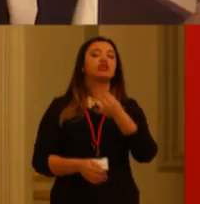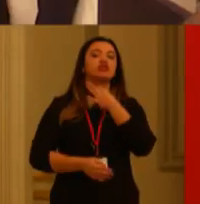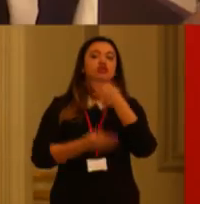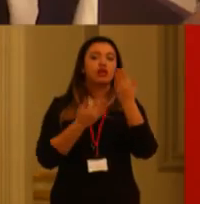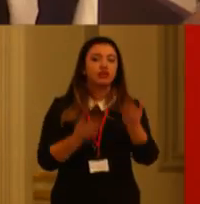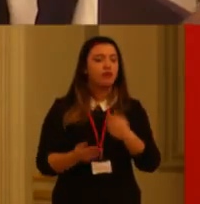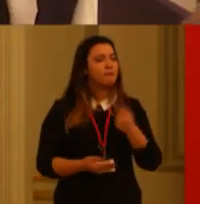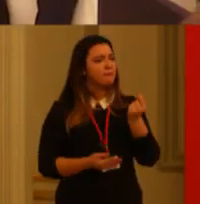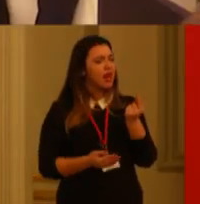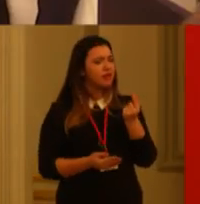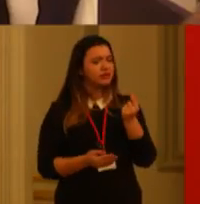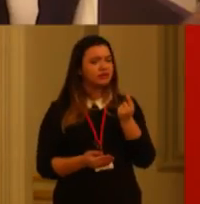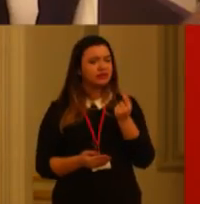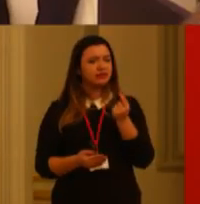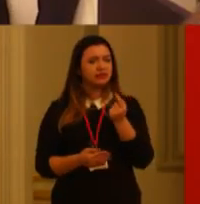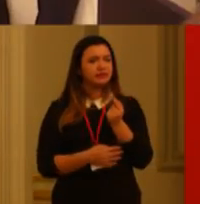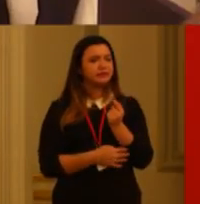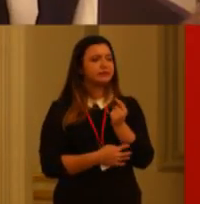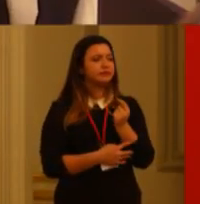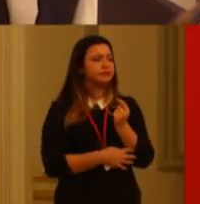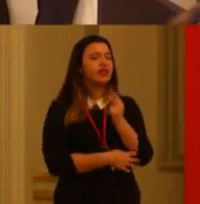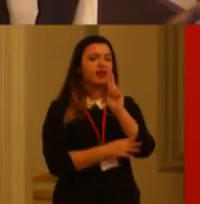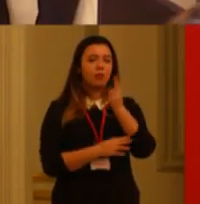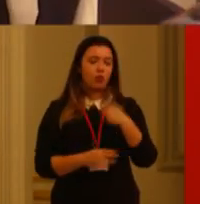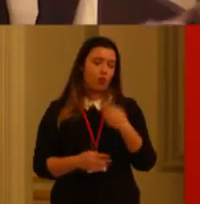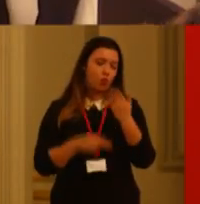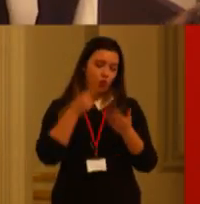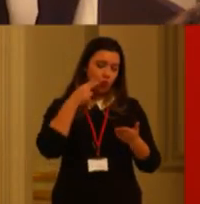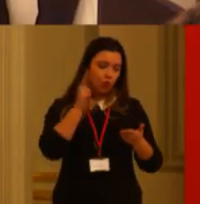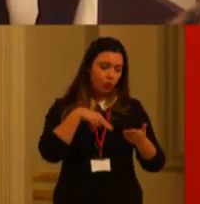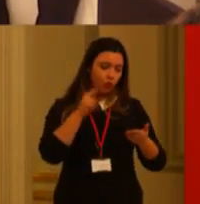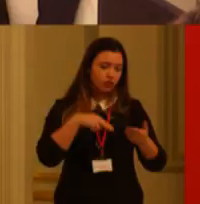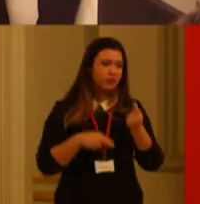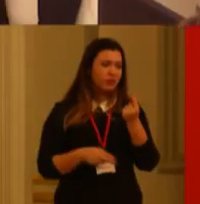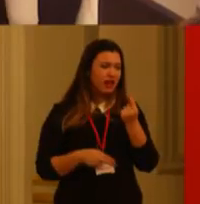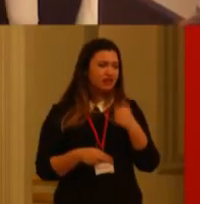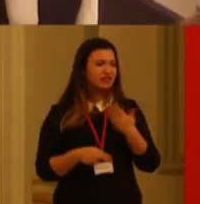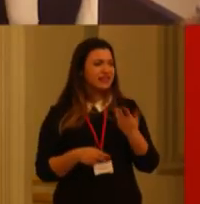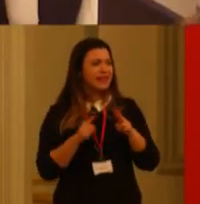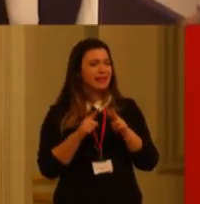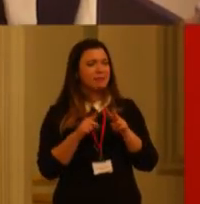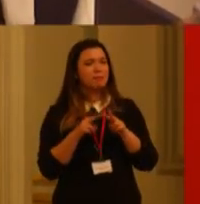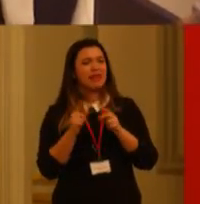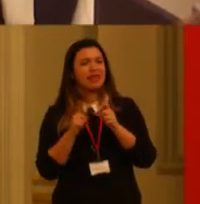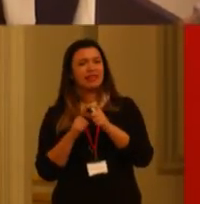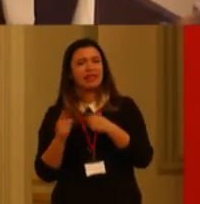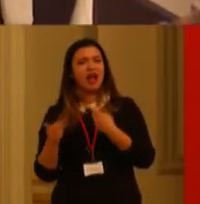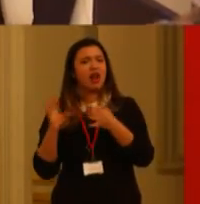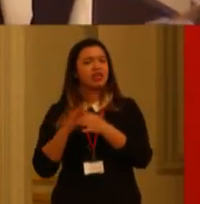insight with us? Yes, of course. Thank you. As I read this report, I